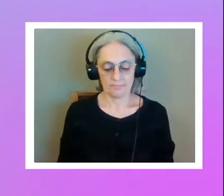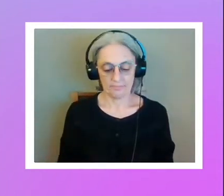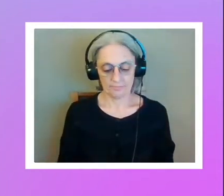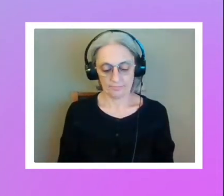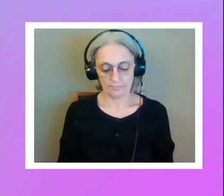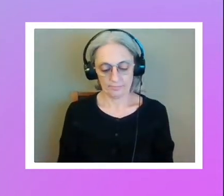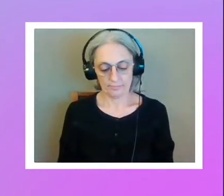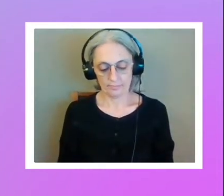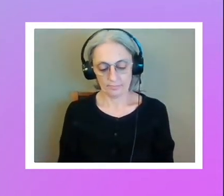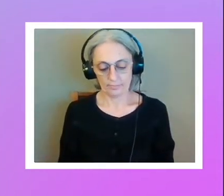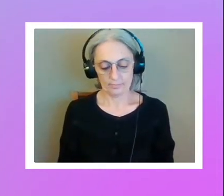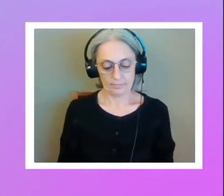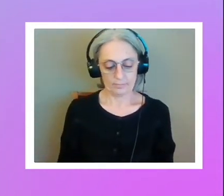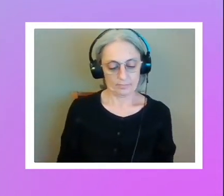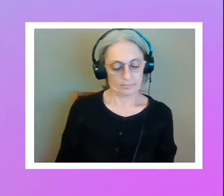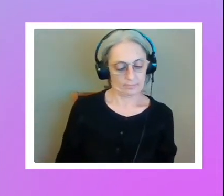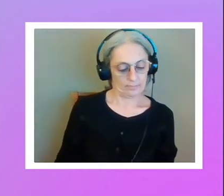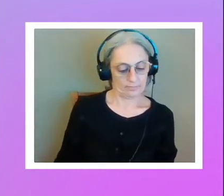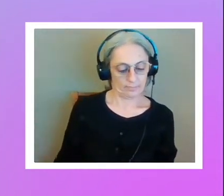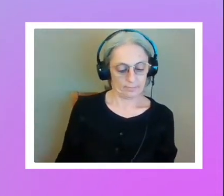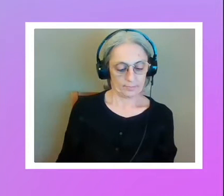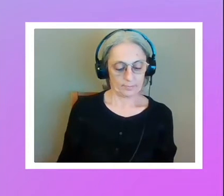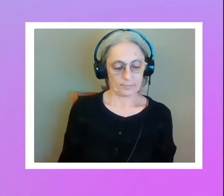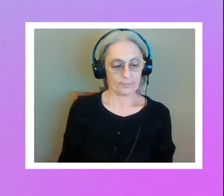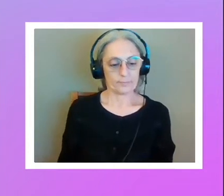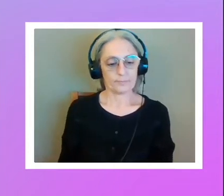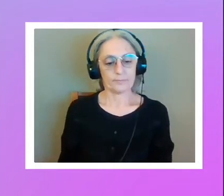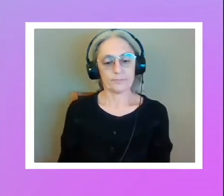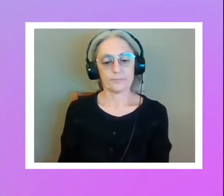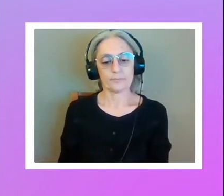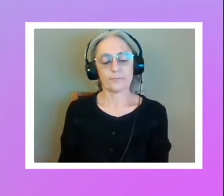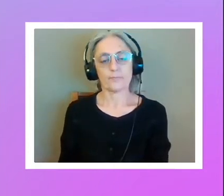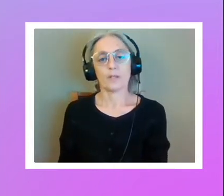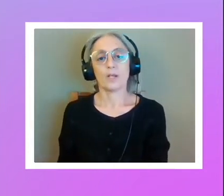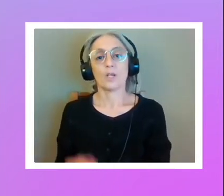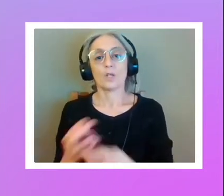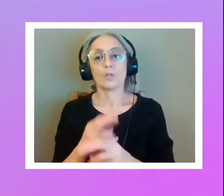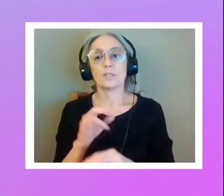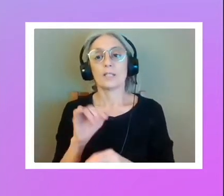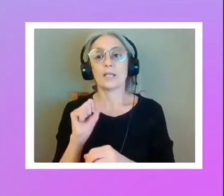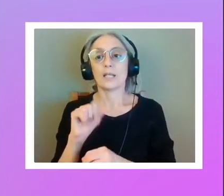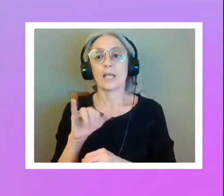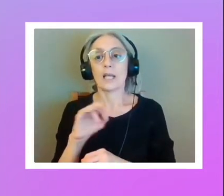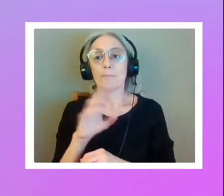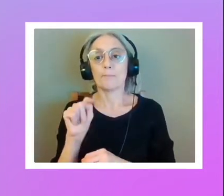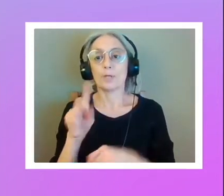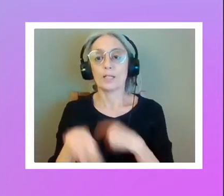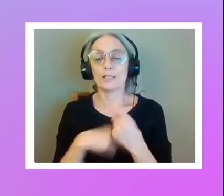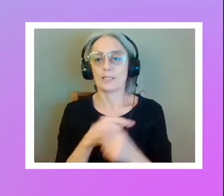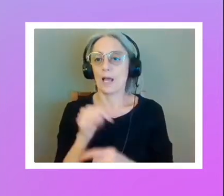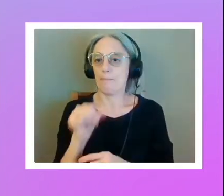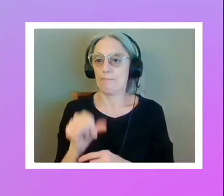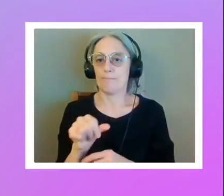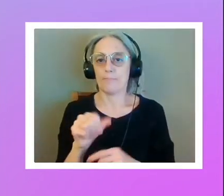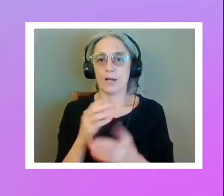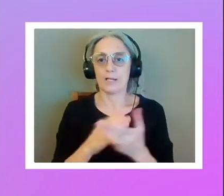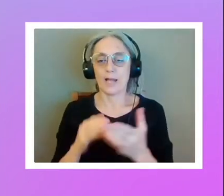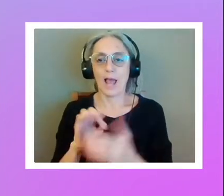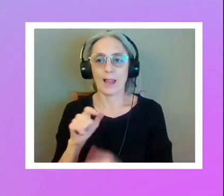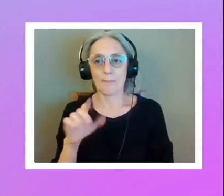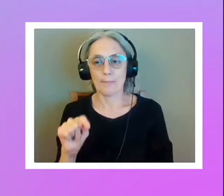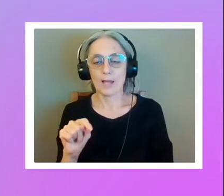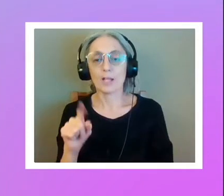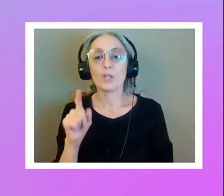So using the input type button elements, you will need to make the element focusable